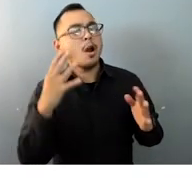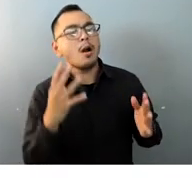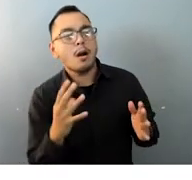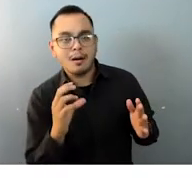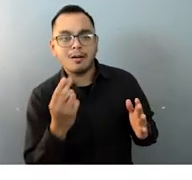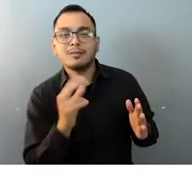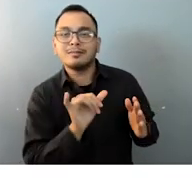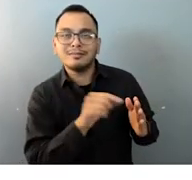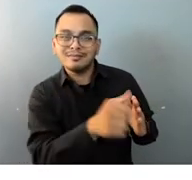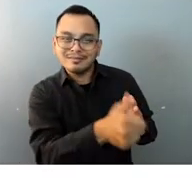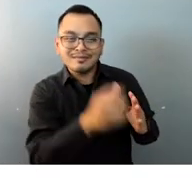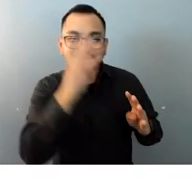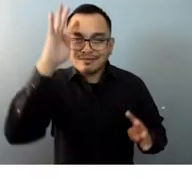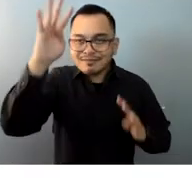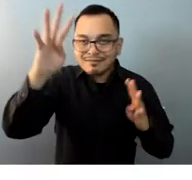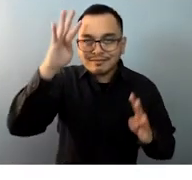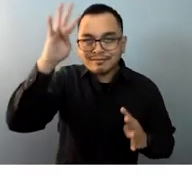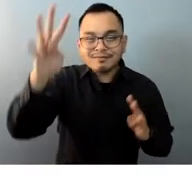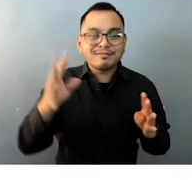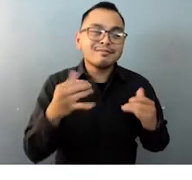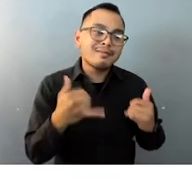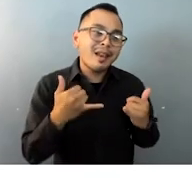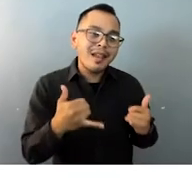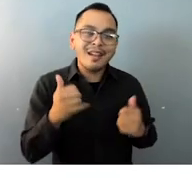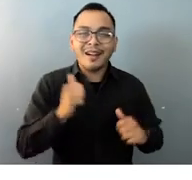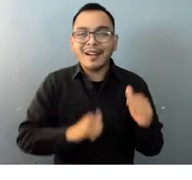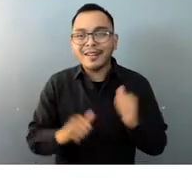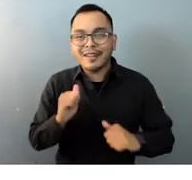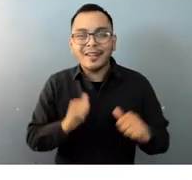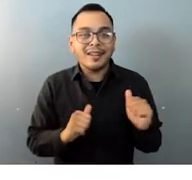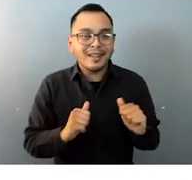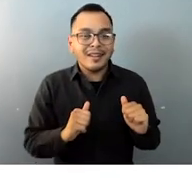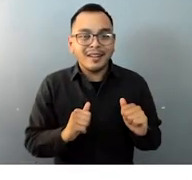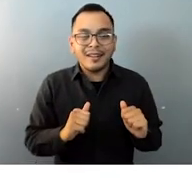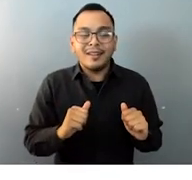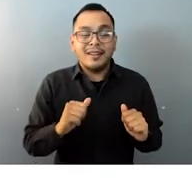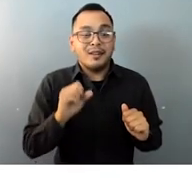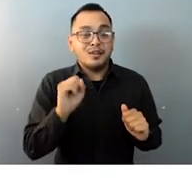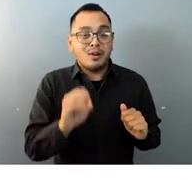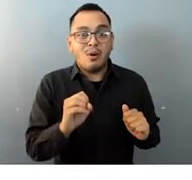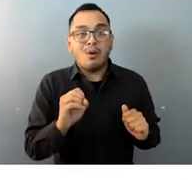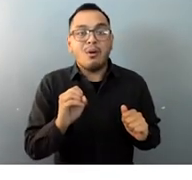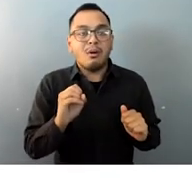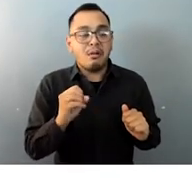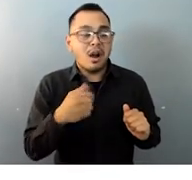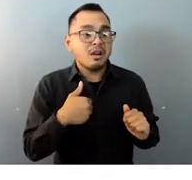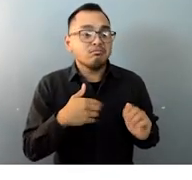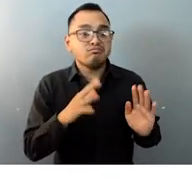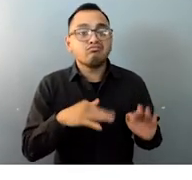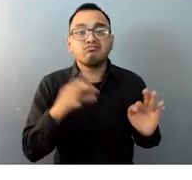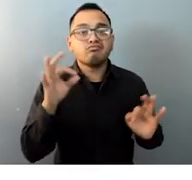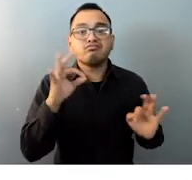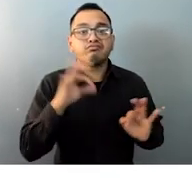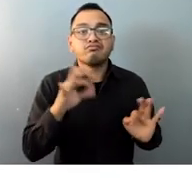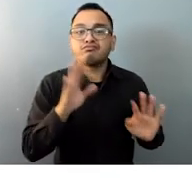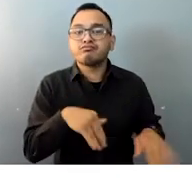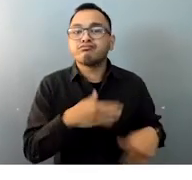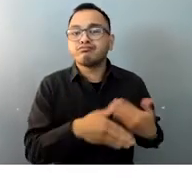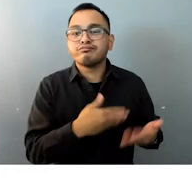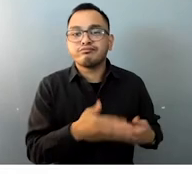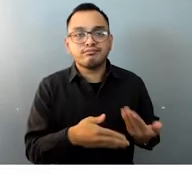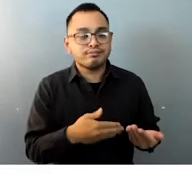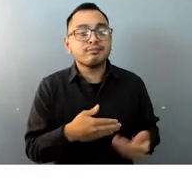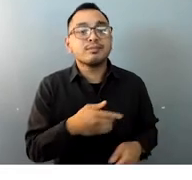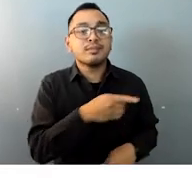blissful ignorance, thought it meant that he was imaginative. He was play acting. And, you know, so, and I was